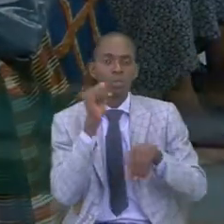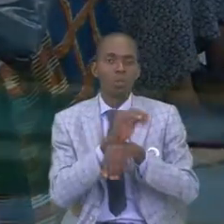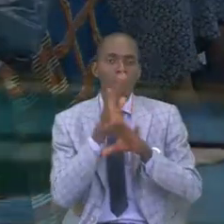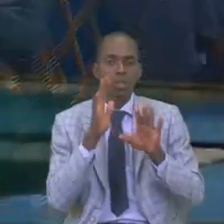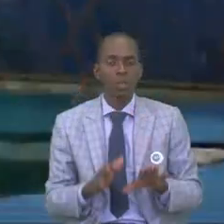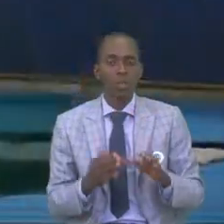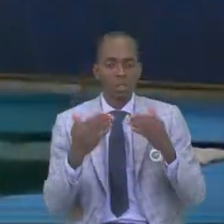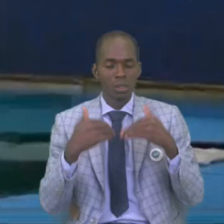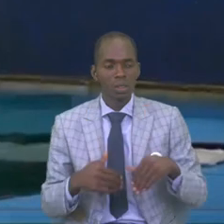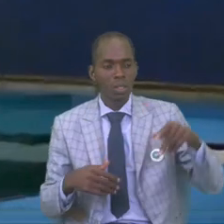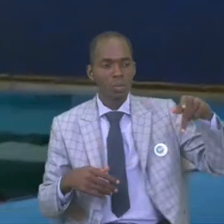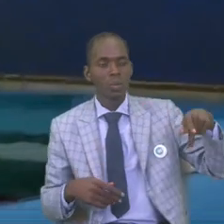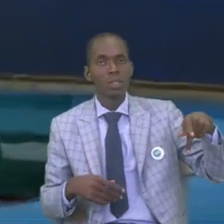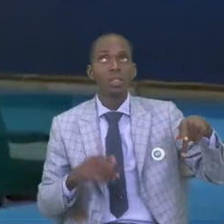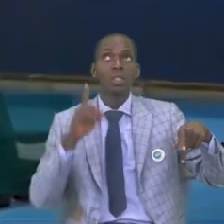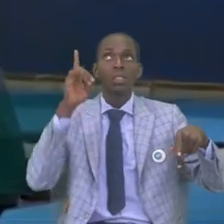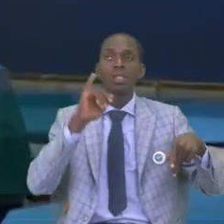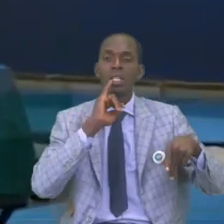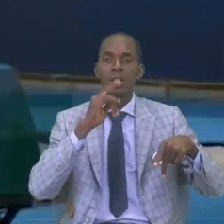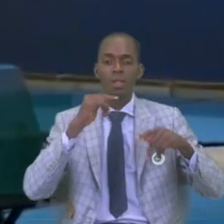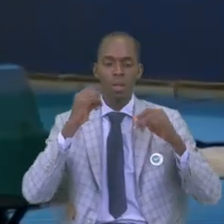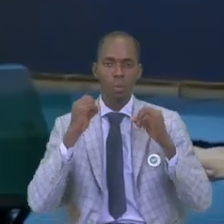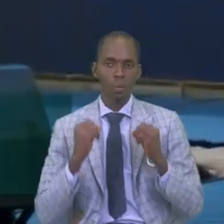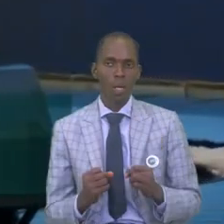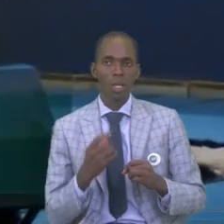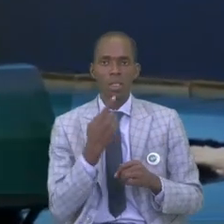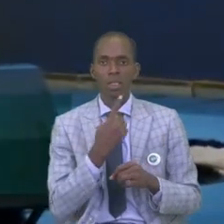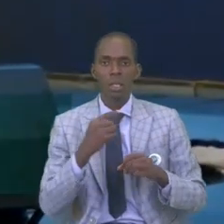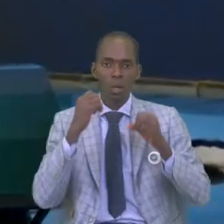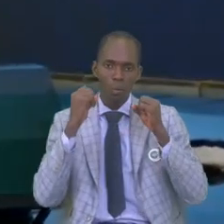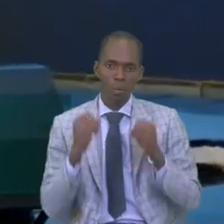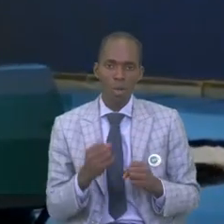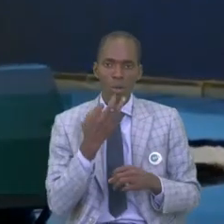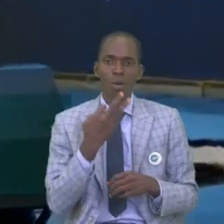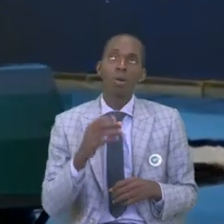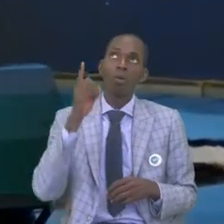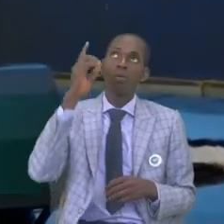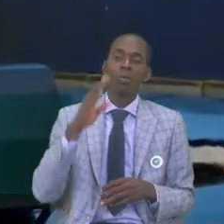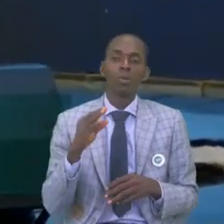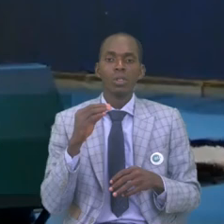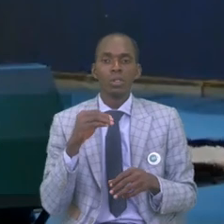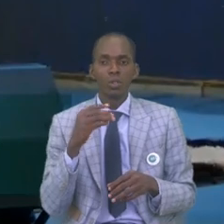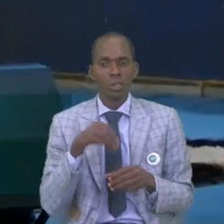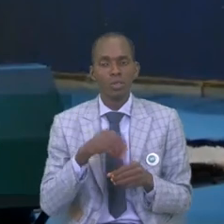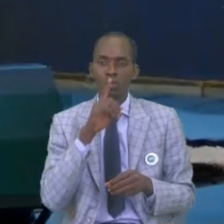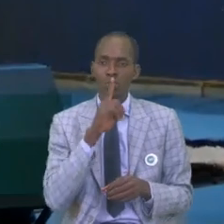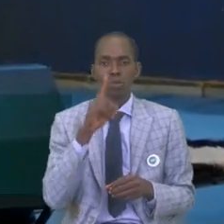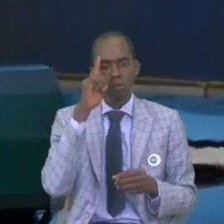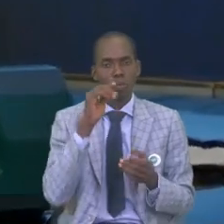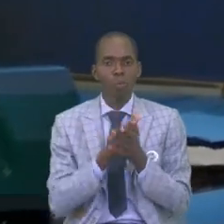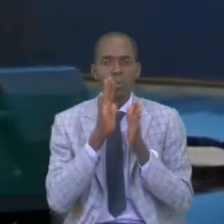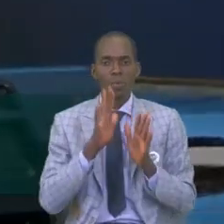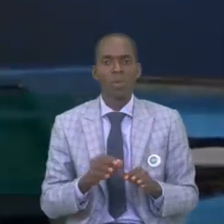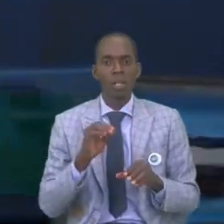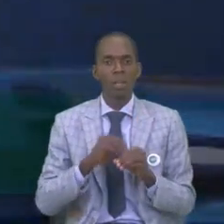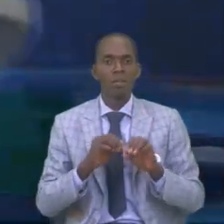And P, he is the power. The power of God in true believers. In 1 Corinthians chapter